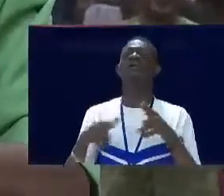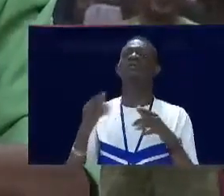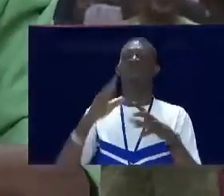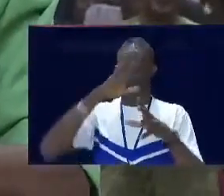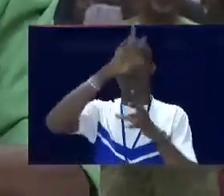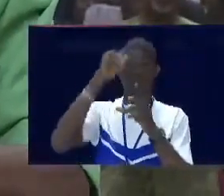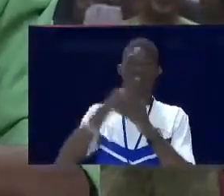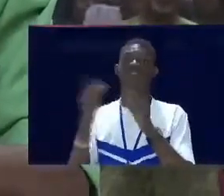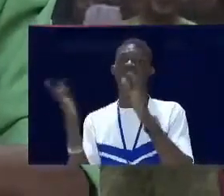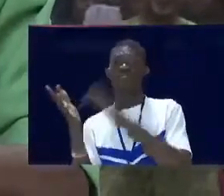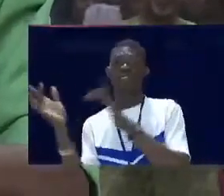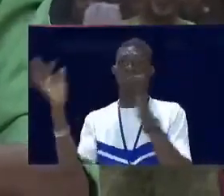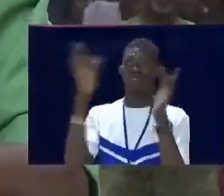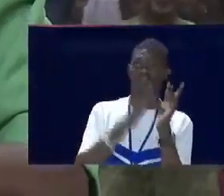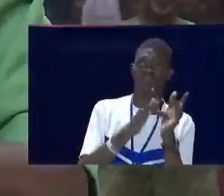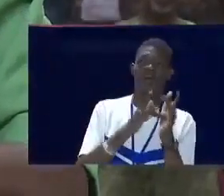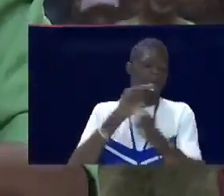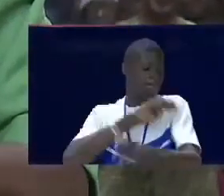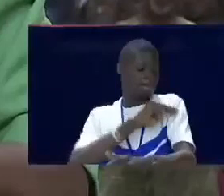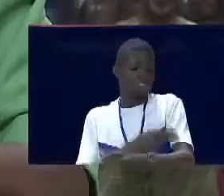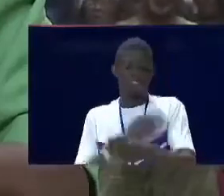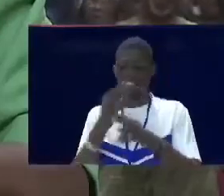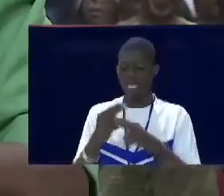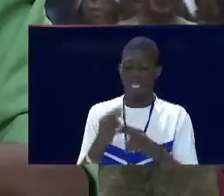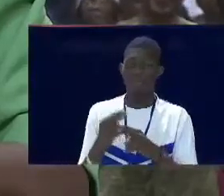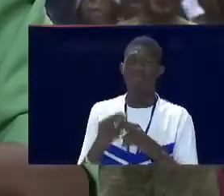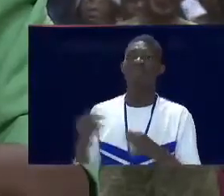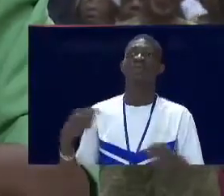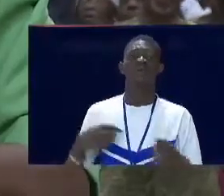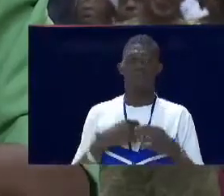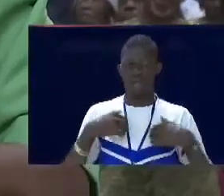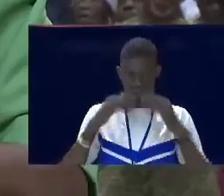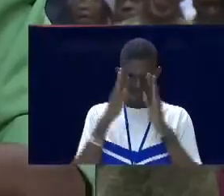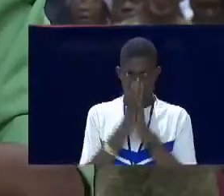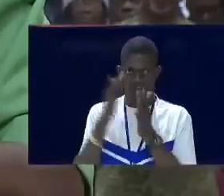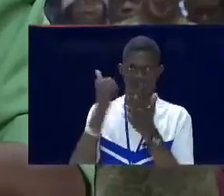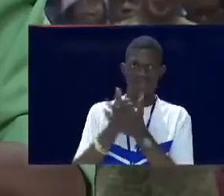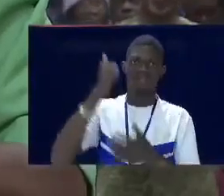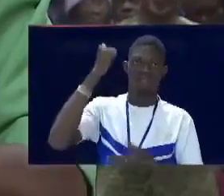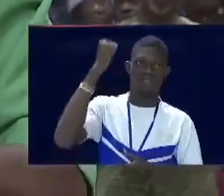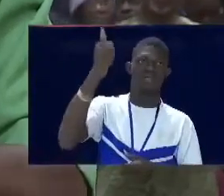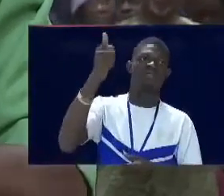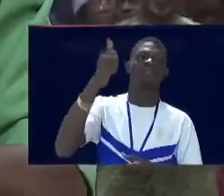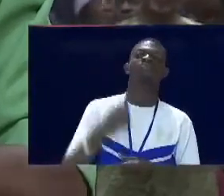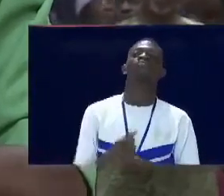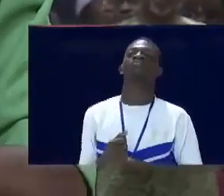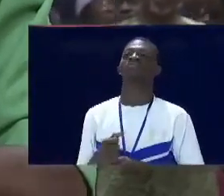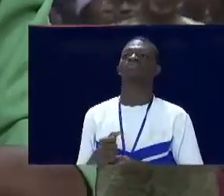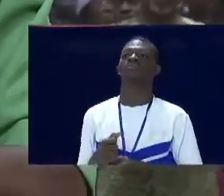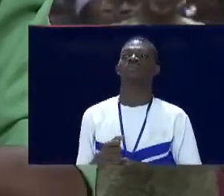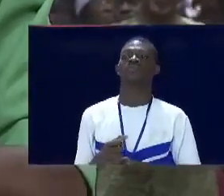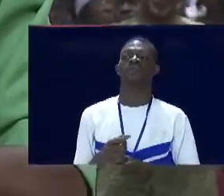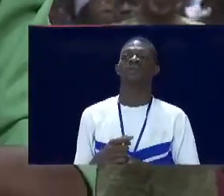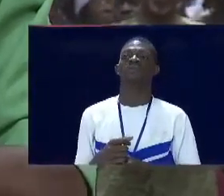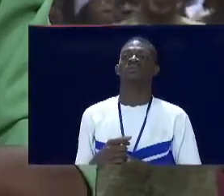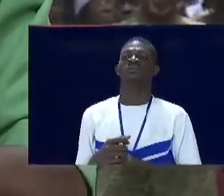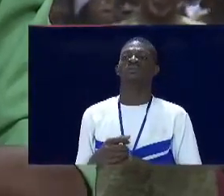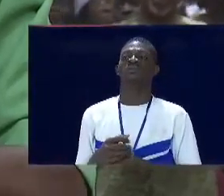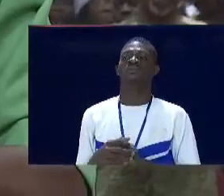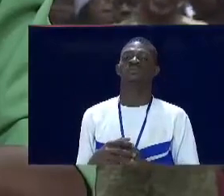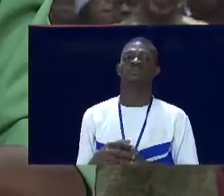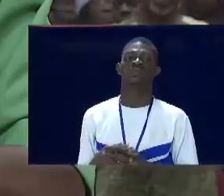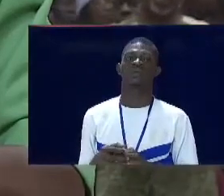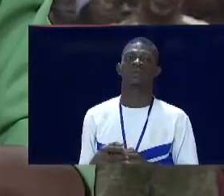In Jesus' mighty name, we have prayed. Ni oruko nla Jesu la